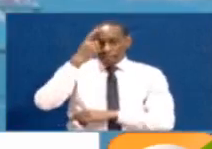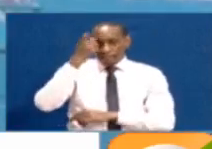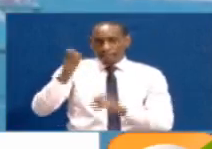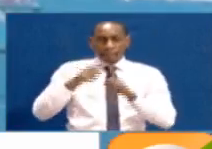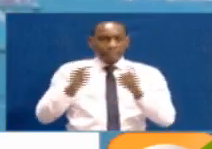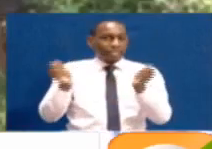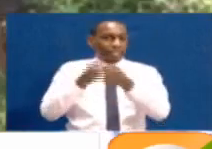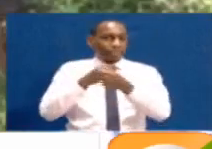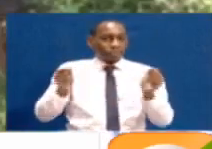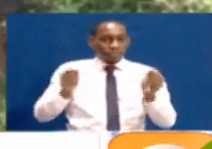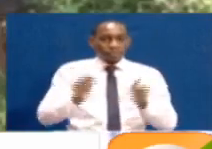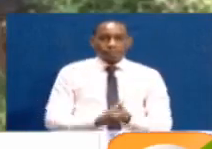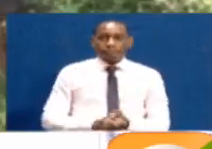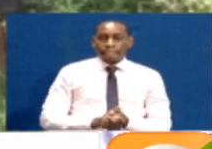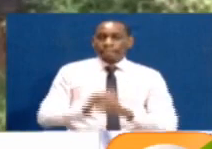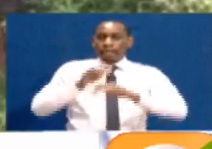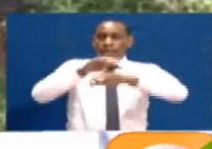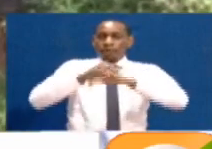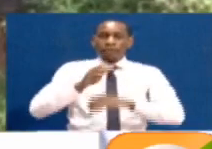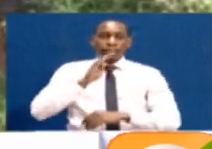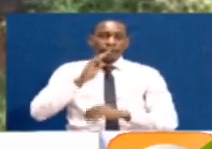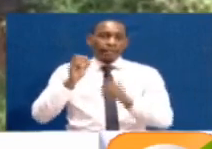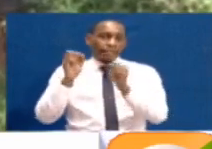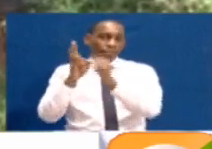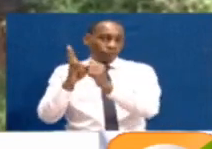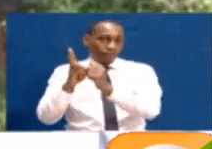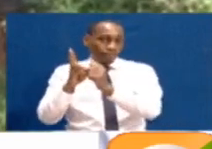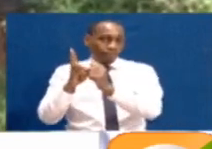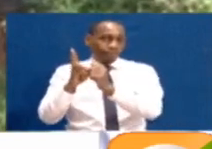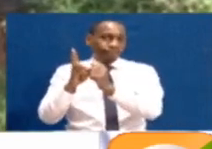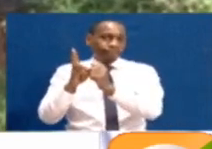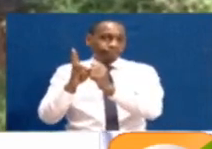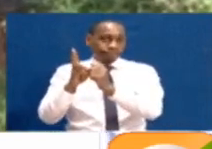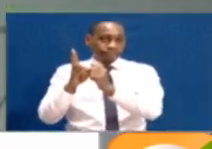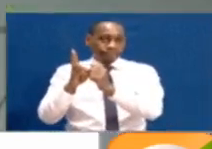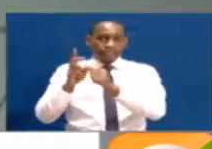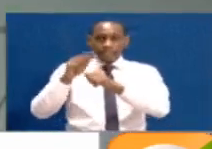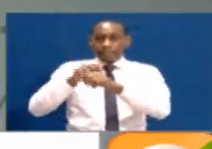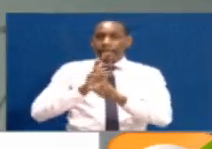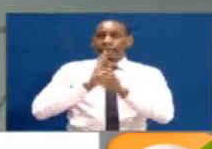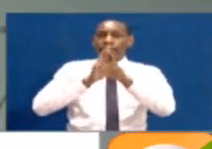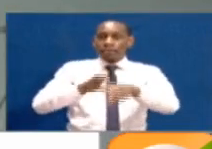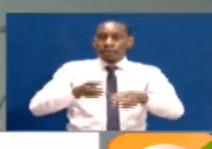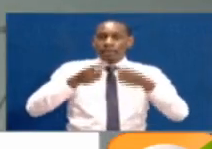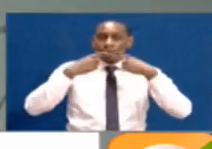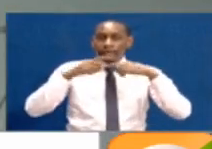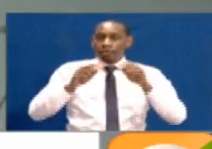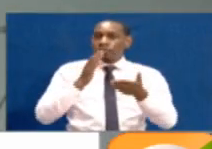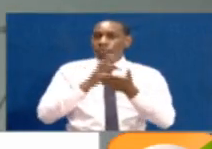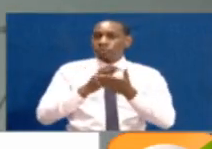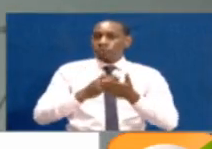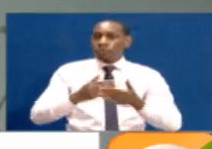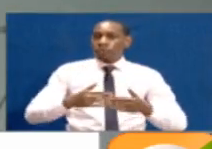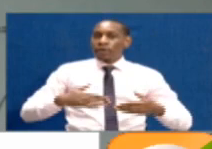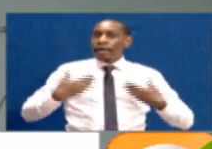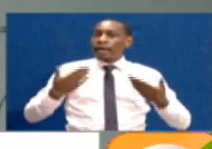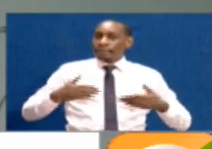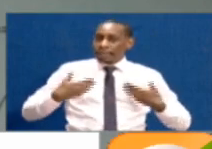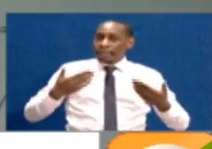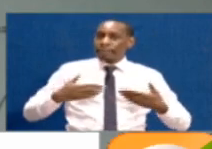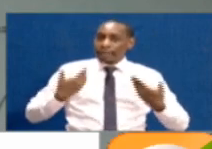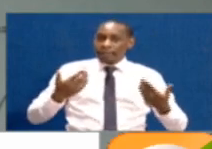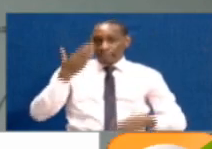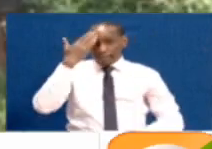so far, I got 412, and when the results came in, I was really excited and I was very